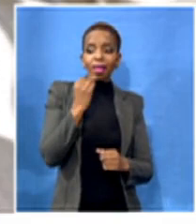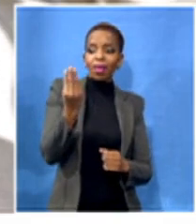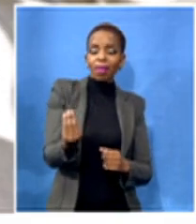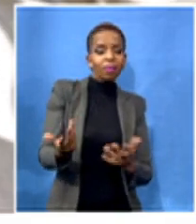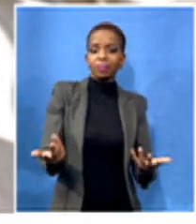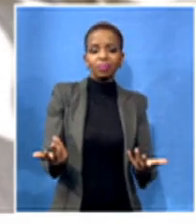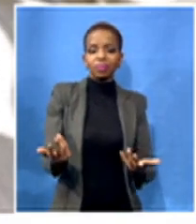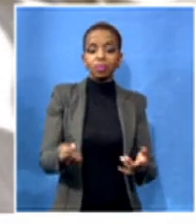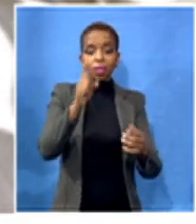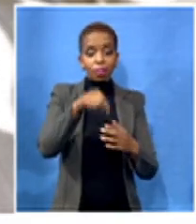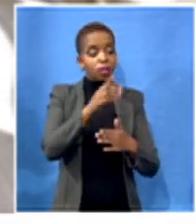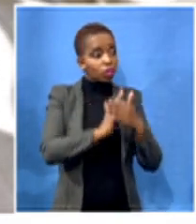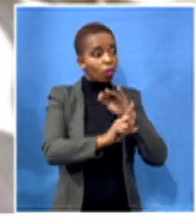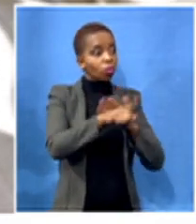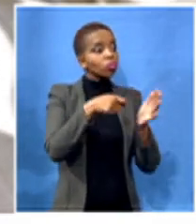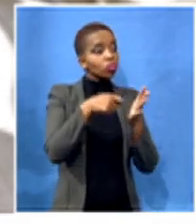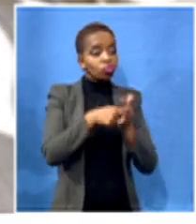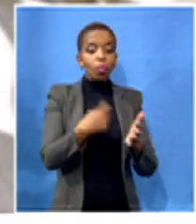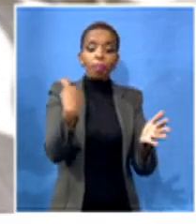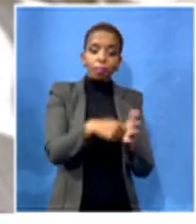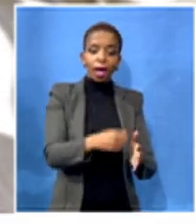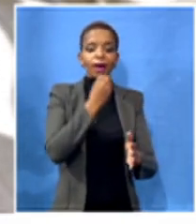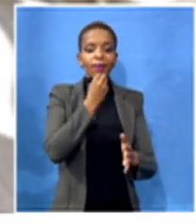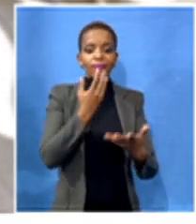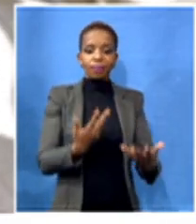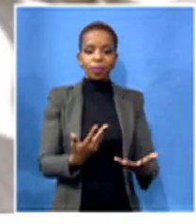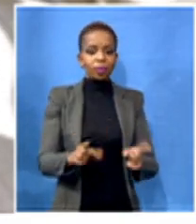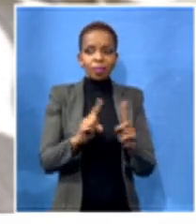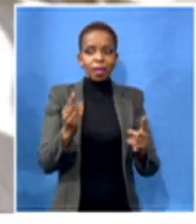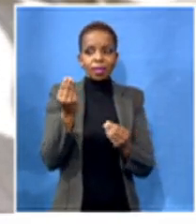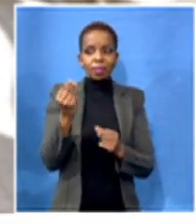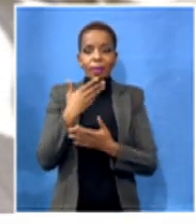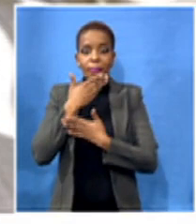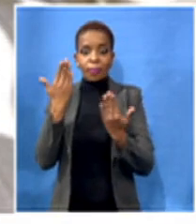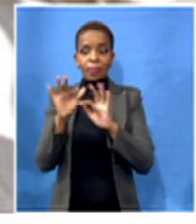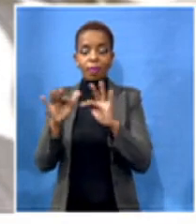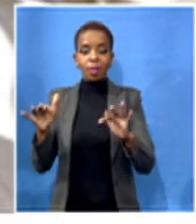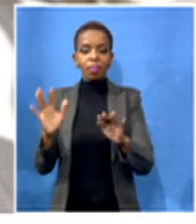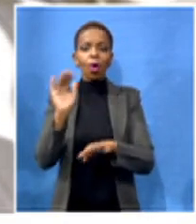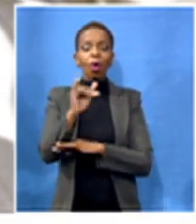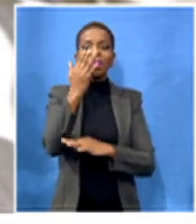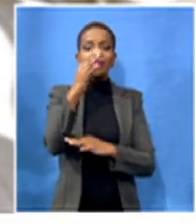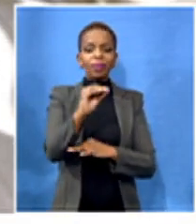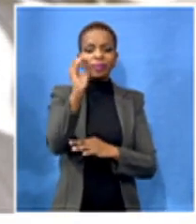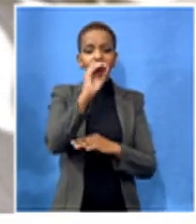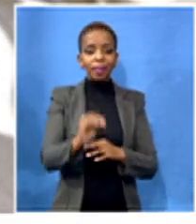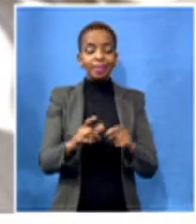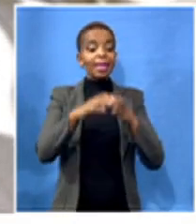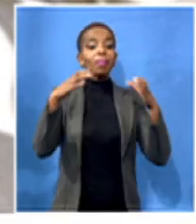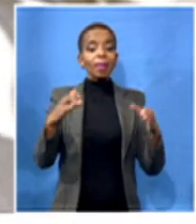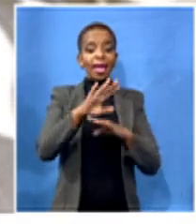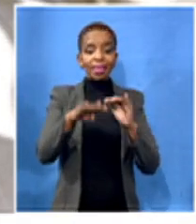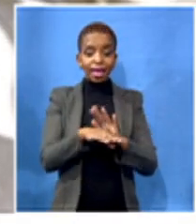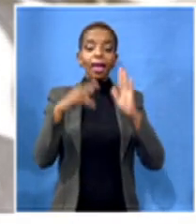must use cash to do that. More than 50% of the population, larger than the population of Mozambique, in fact, were